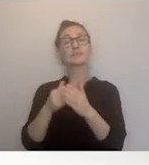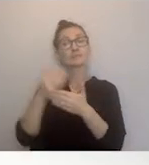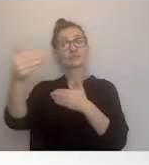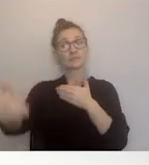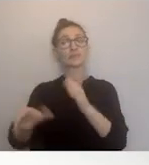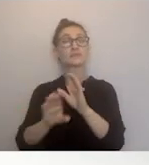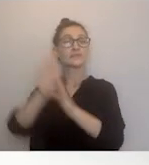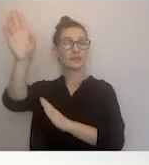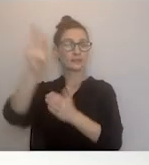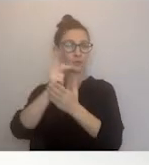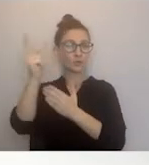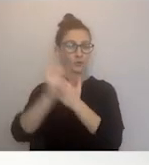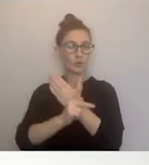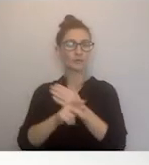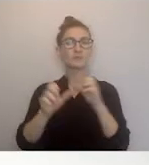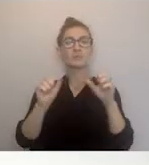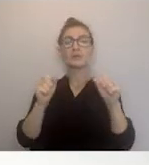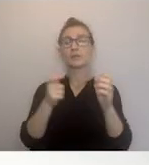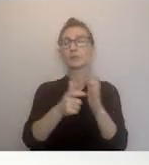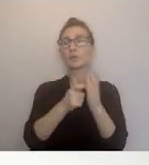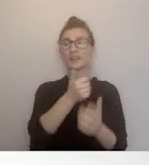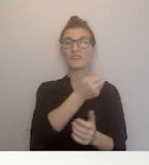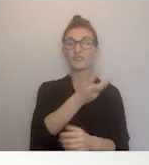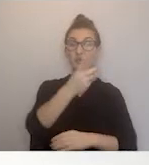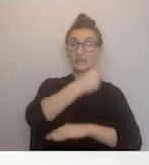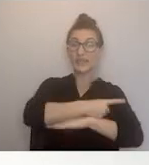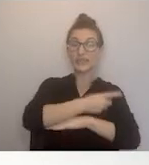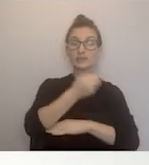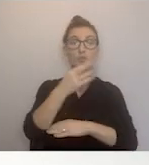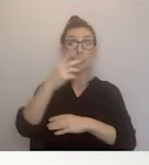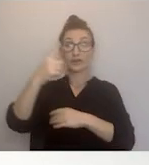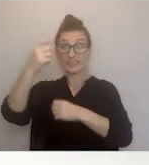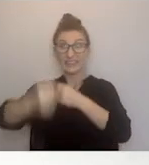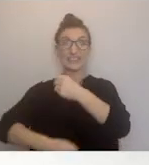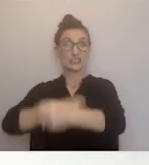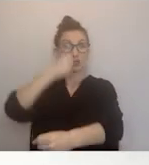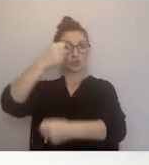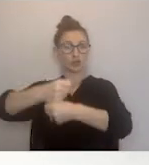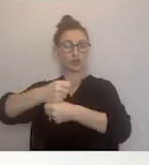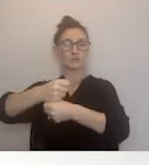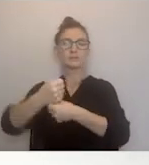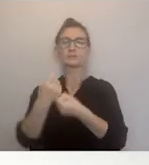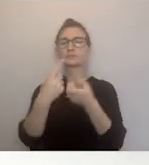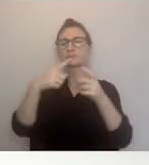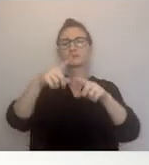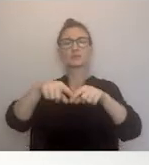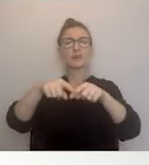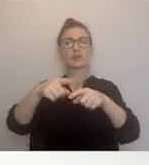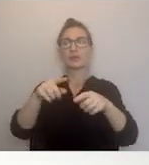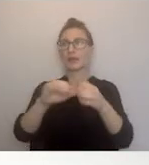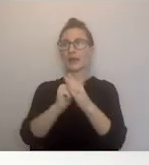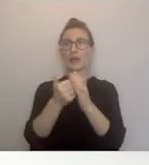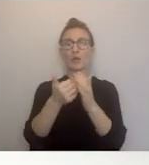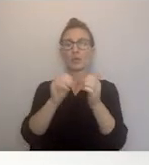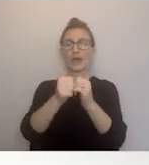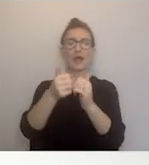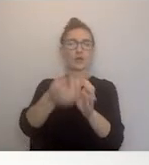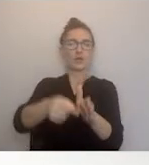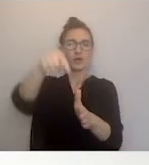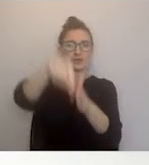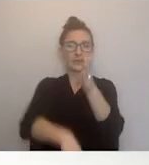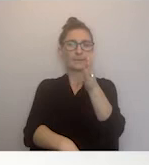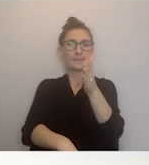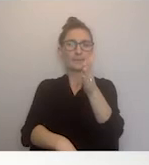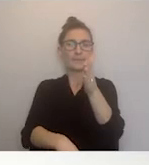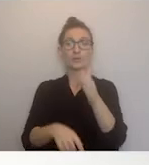topic, we develop a program. And developing a program can take anywhere from a few days to like an entire year, depending on how in-depth you wanna go.